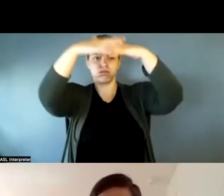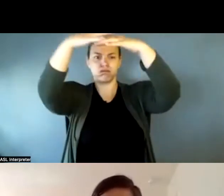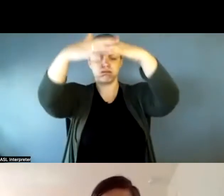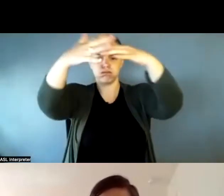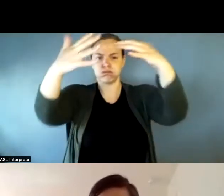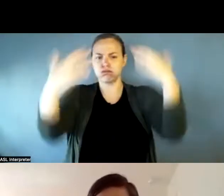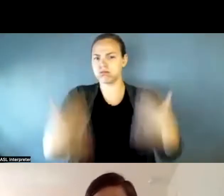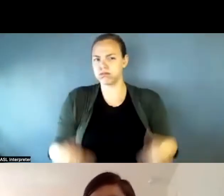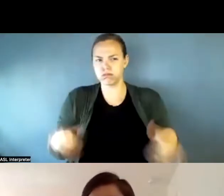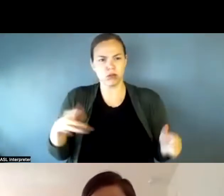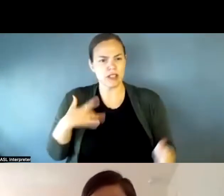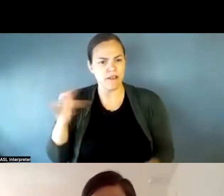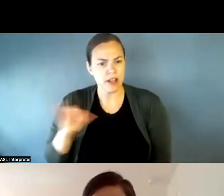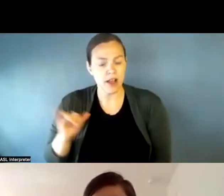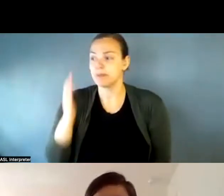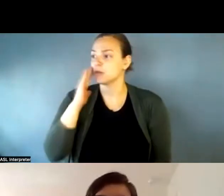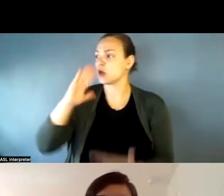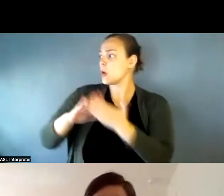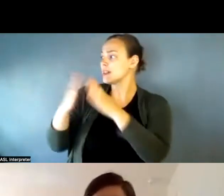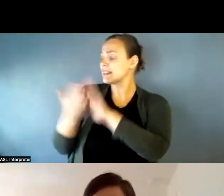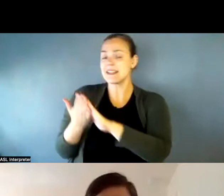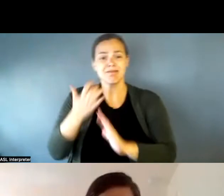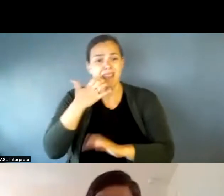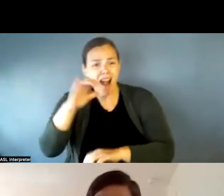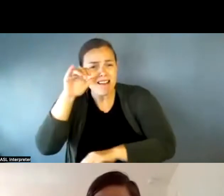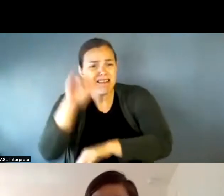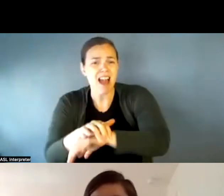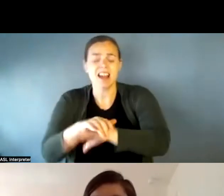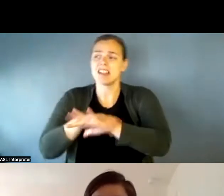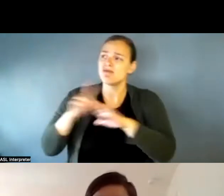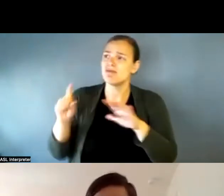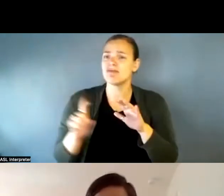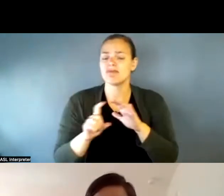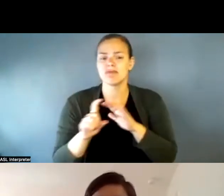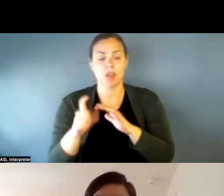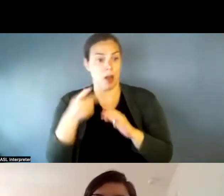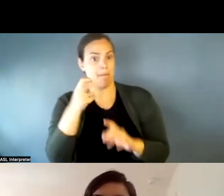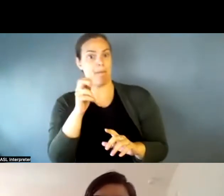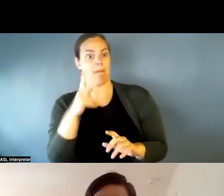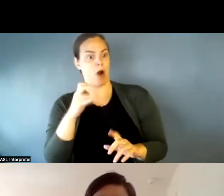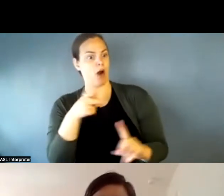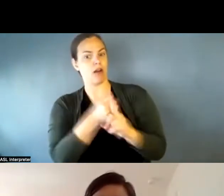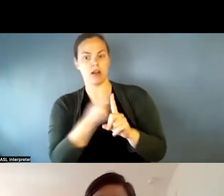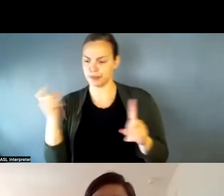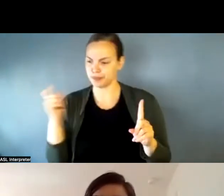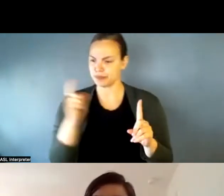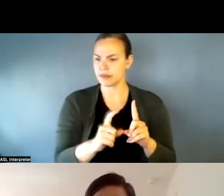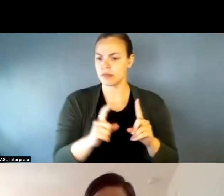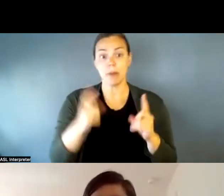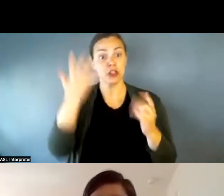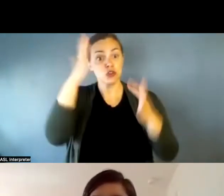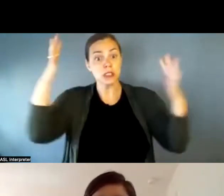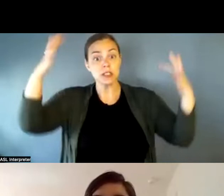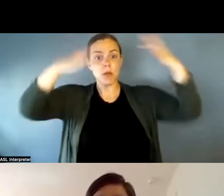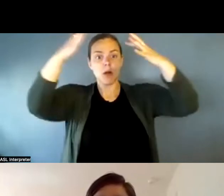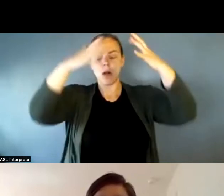night and you happen upon a park and all of a sudden the air temperature cools, there's this moisture in the air, and it just feels like you